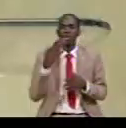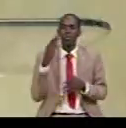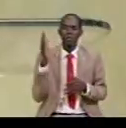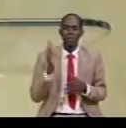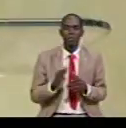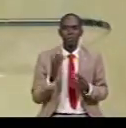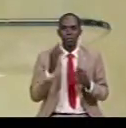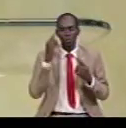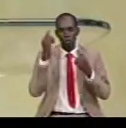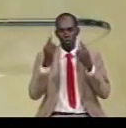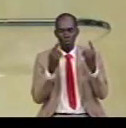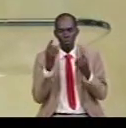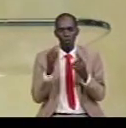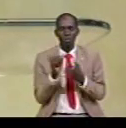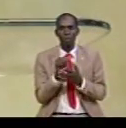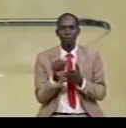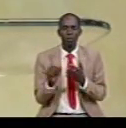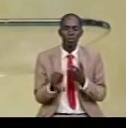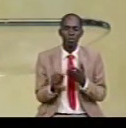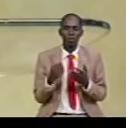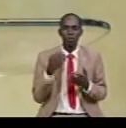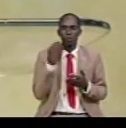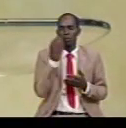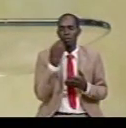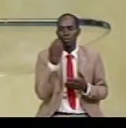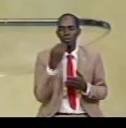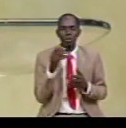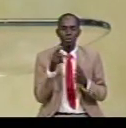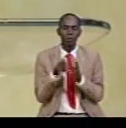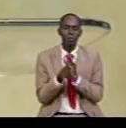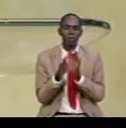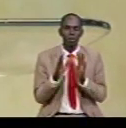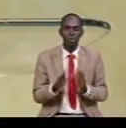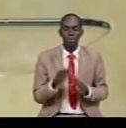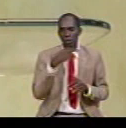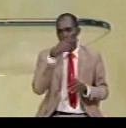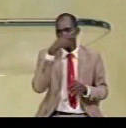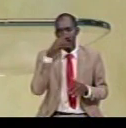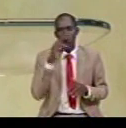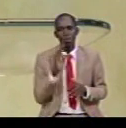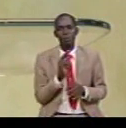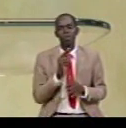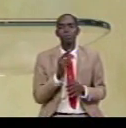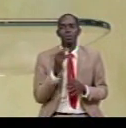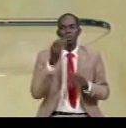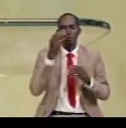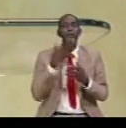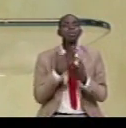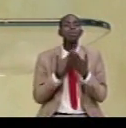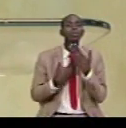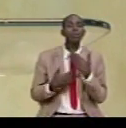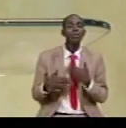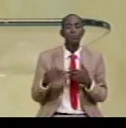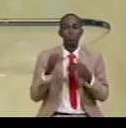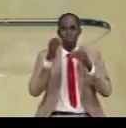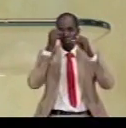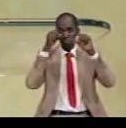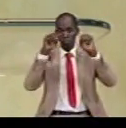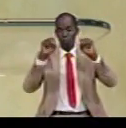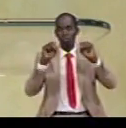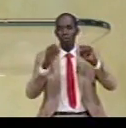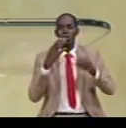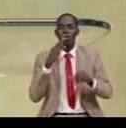adulteries, fornications, murders, thefts, covetousness, wickedness,